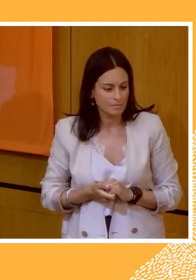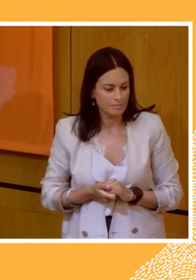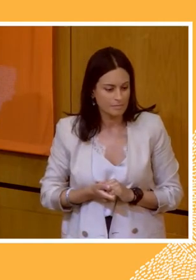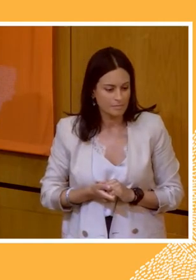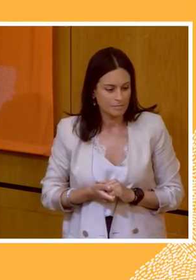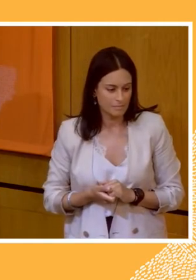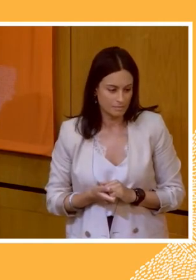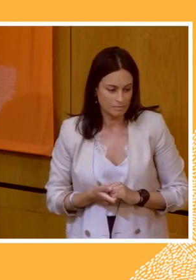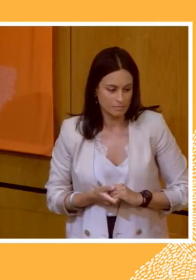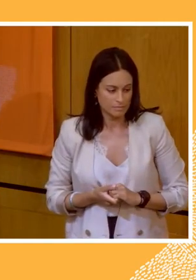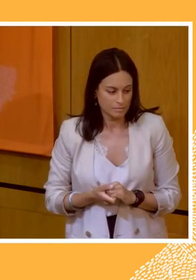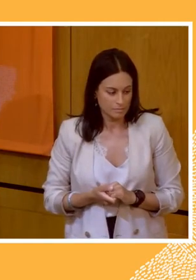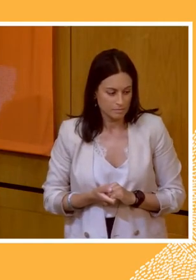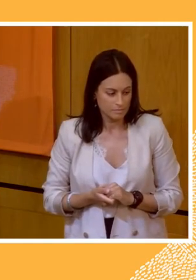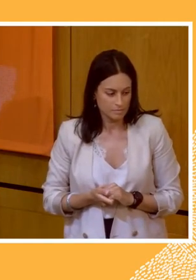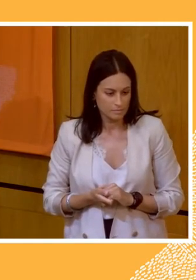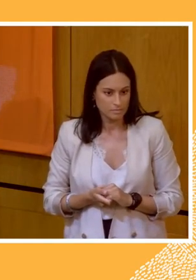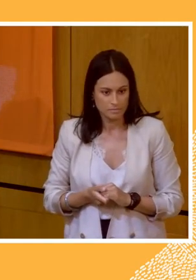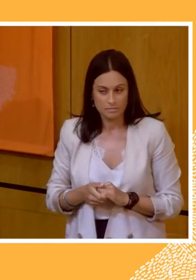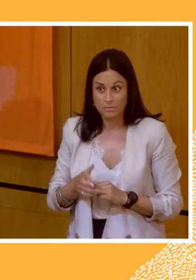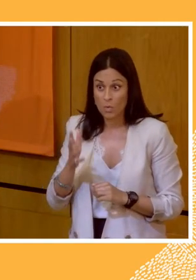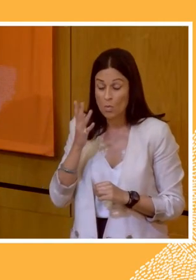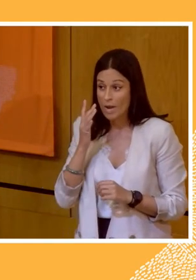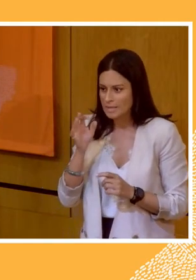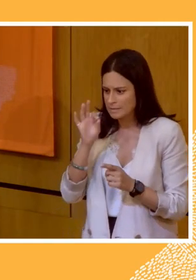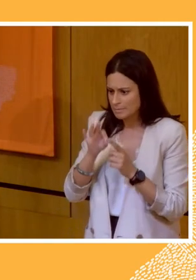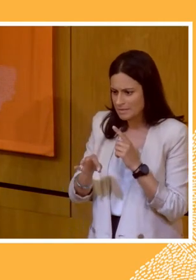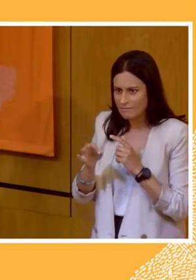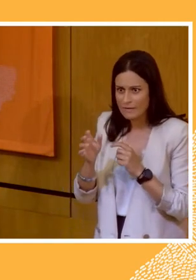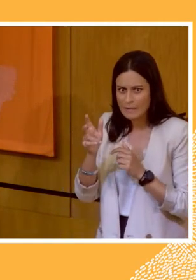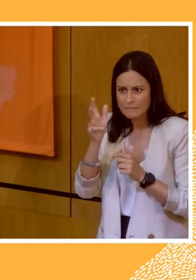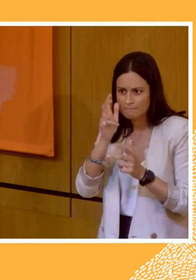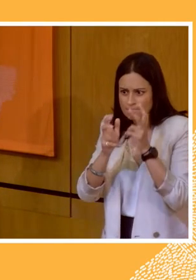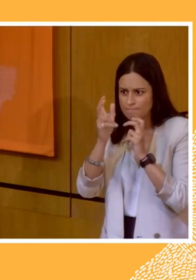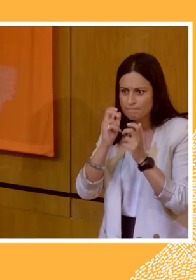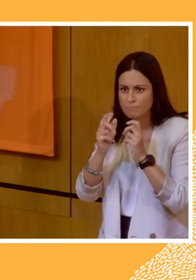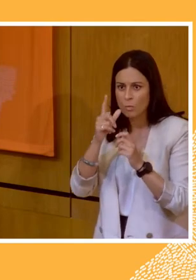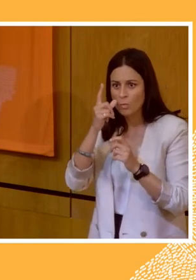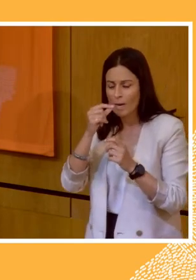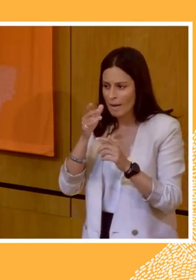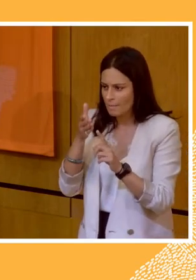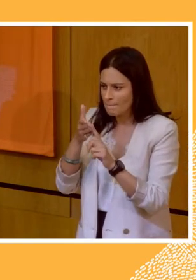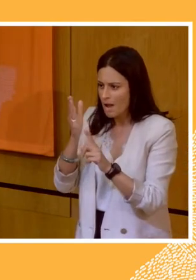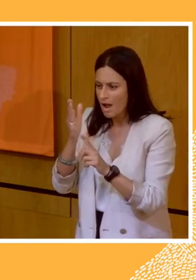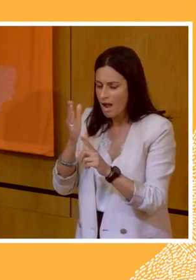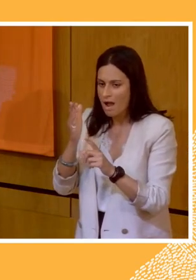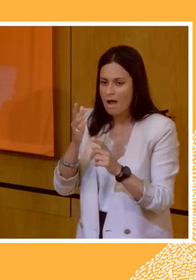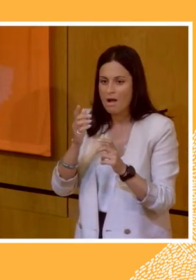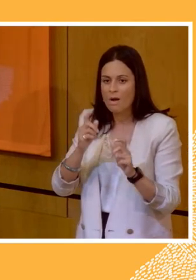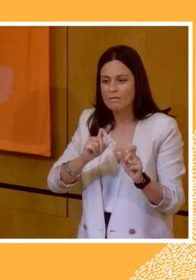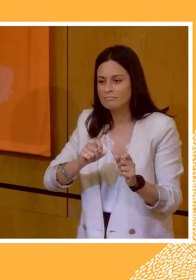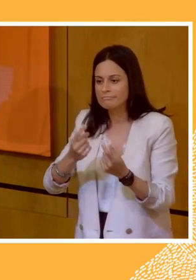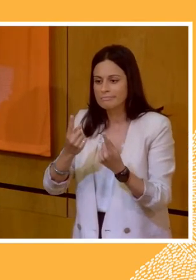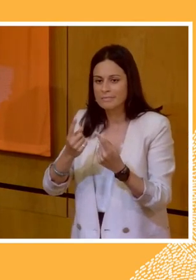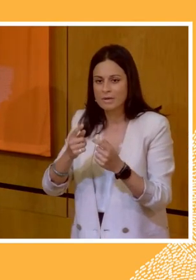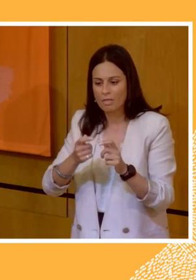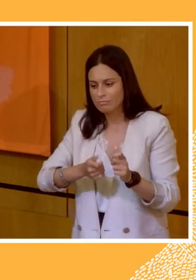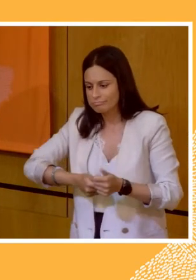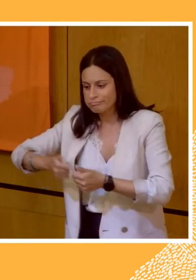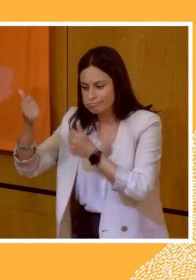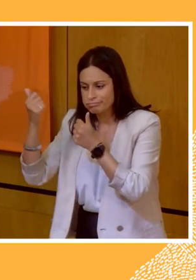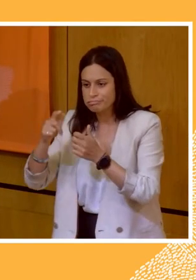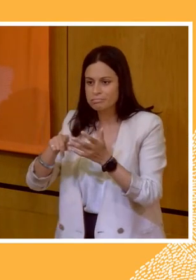sign of urbanism, of displacement, of deforestation, whether it's through an absence of sound or